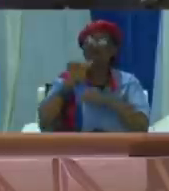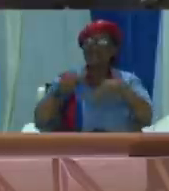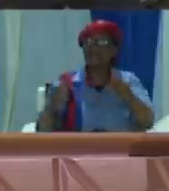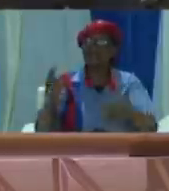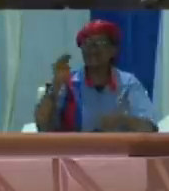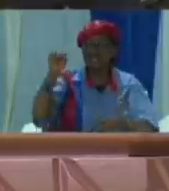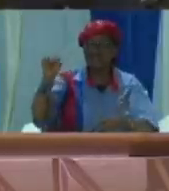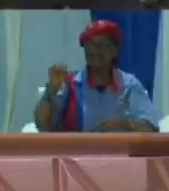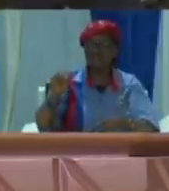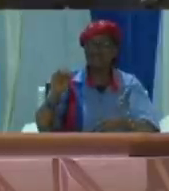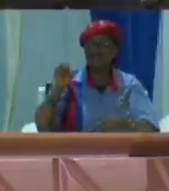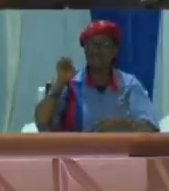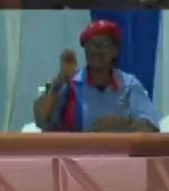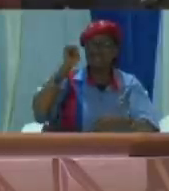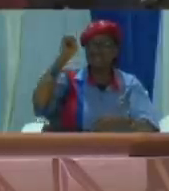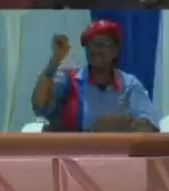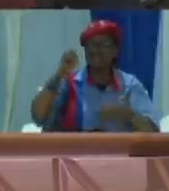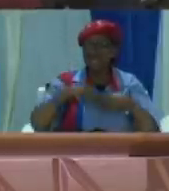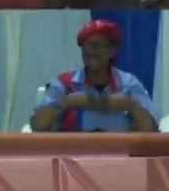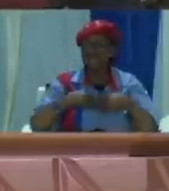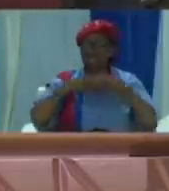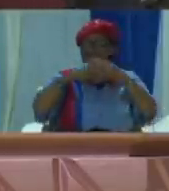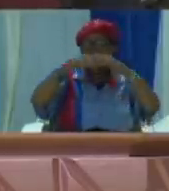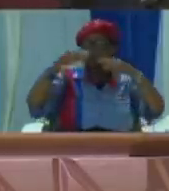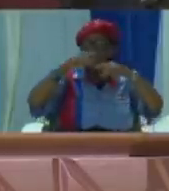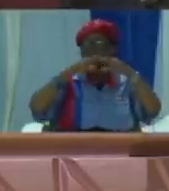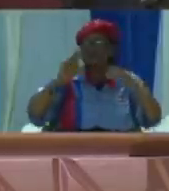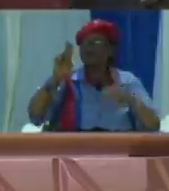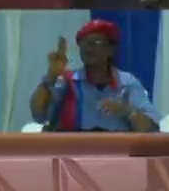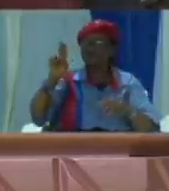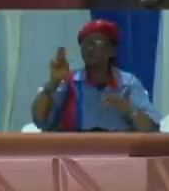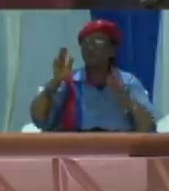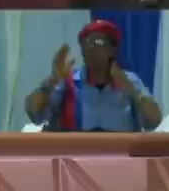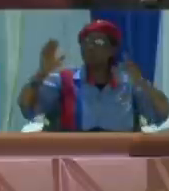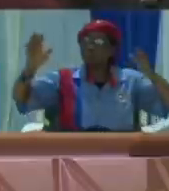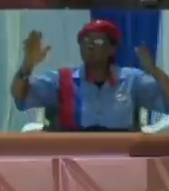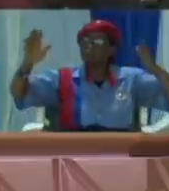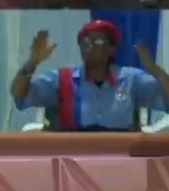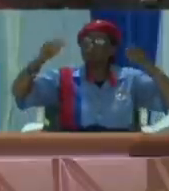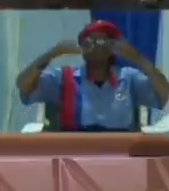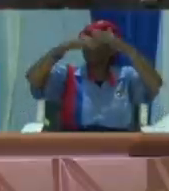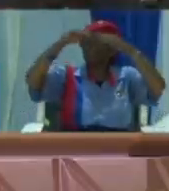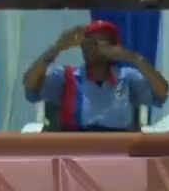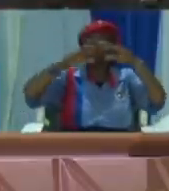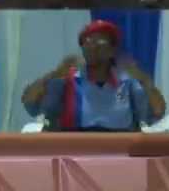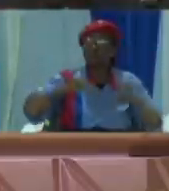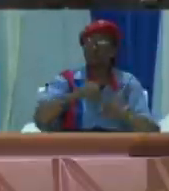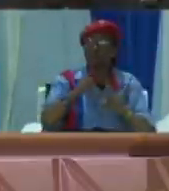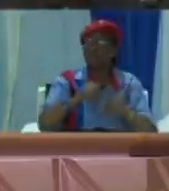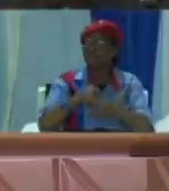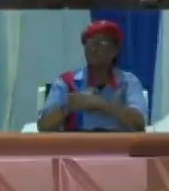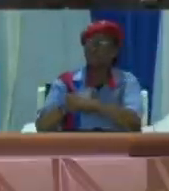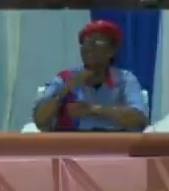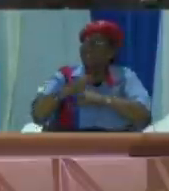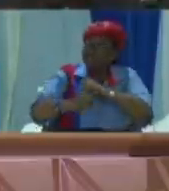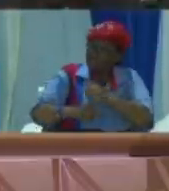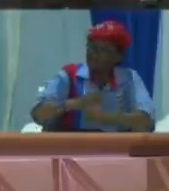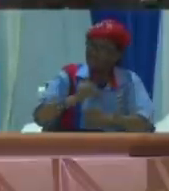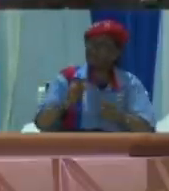He has built two giant buildings when I was still struggling to pay my rent. The